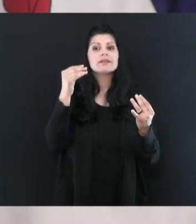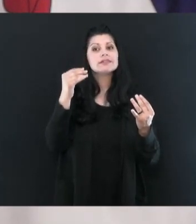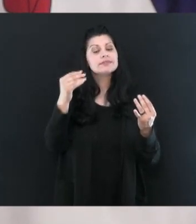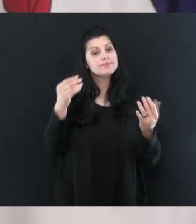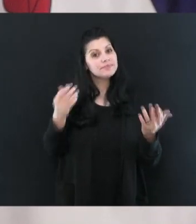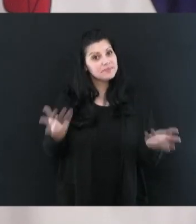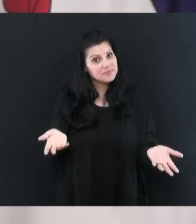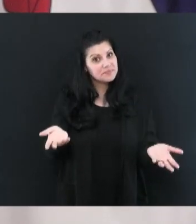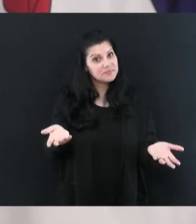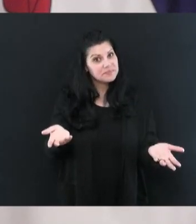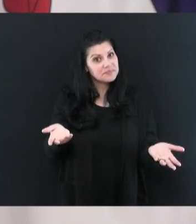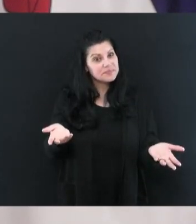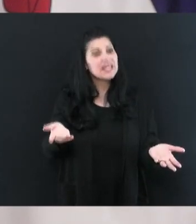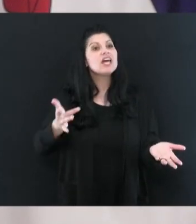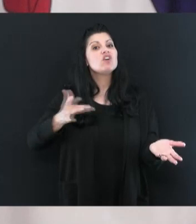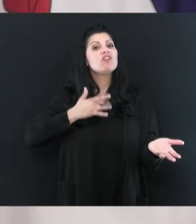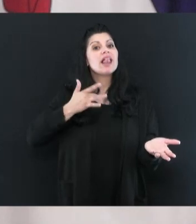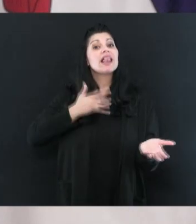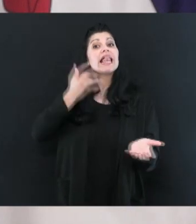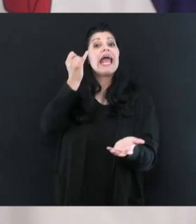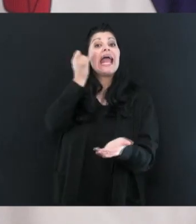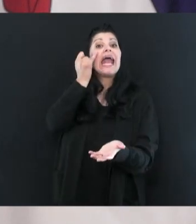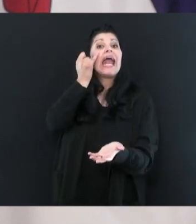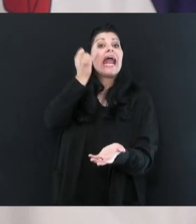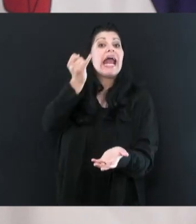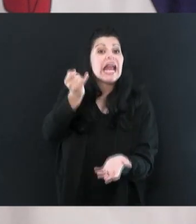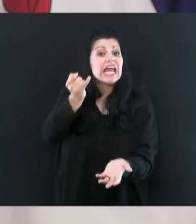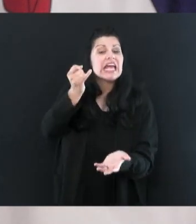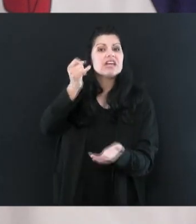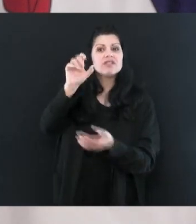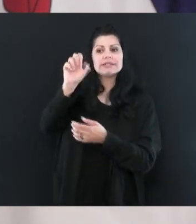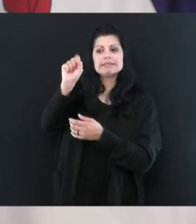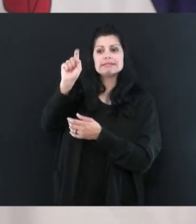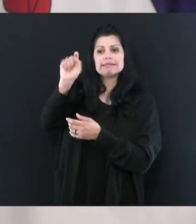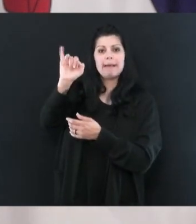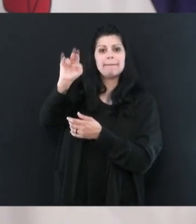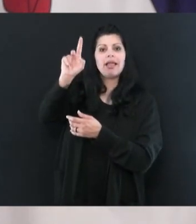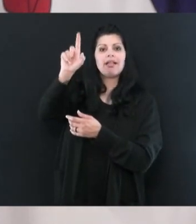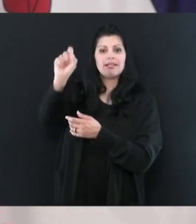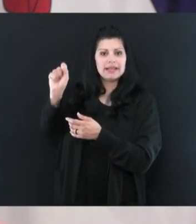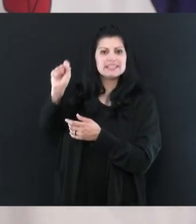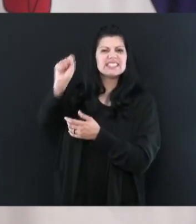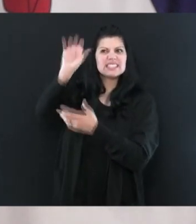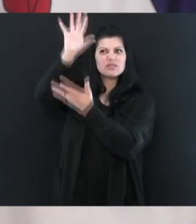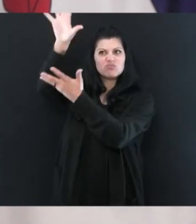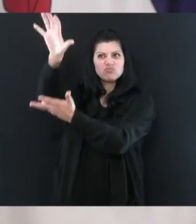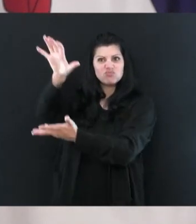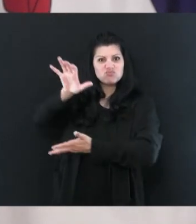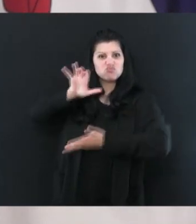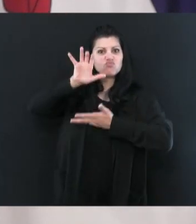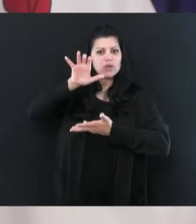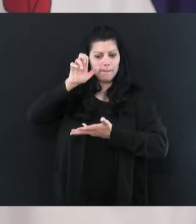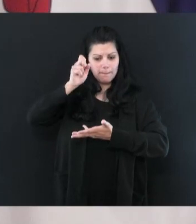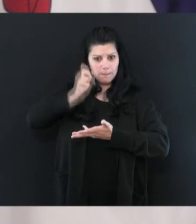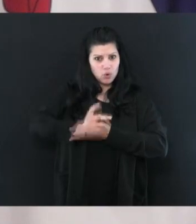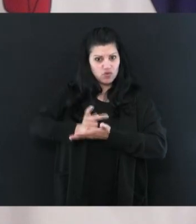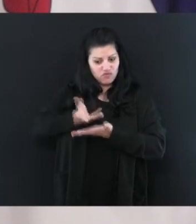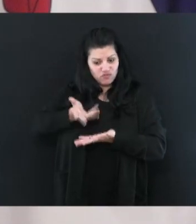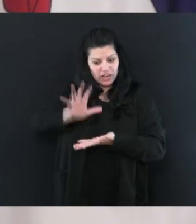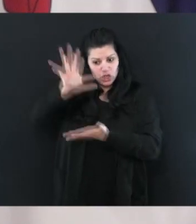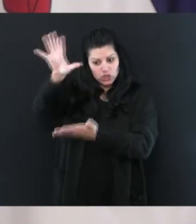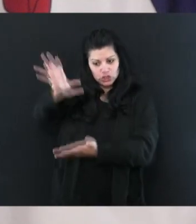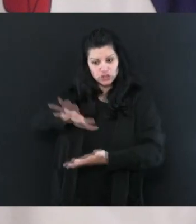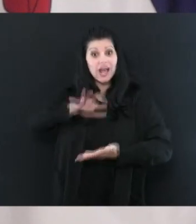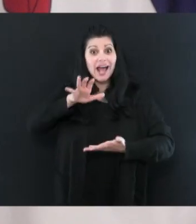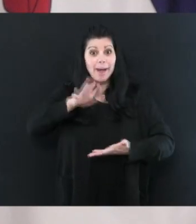to West Virginia if there's a stimulus package passed. We don't need it from the standpoint